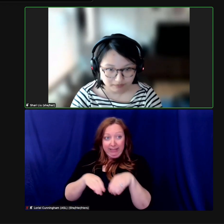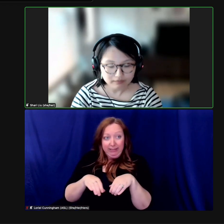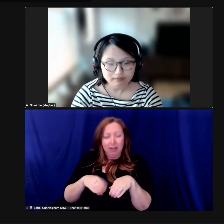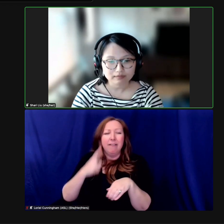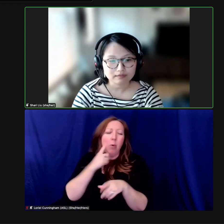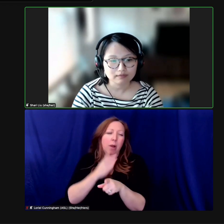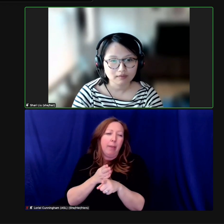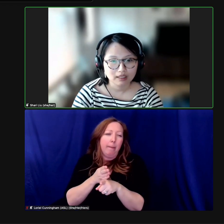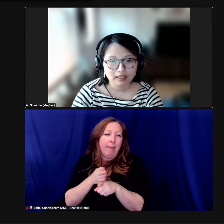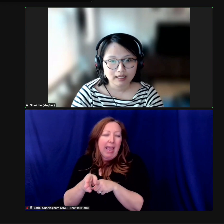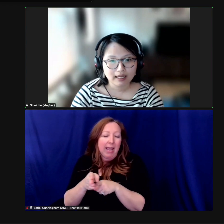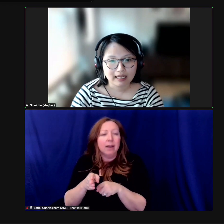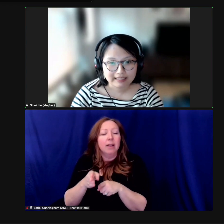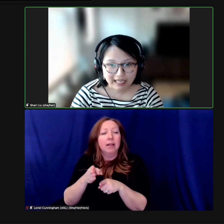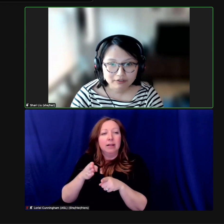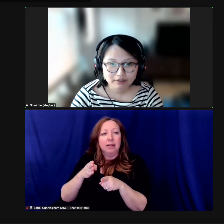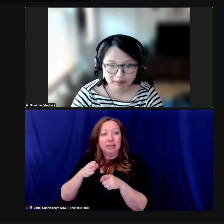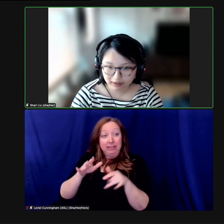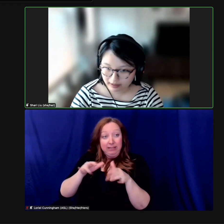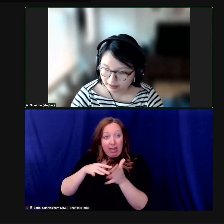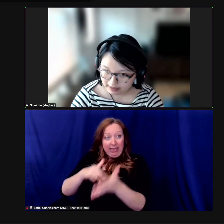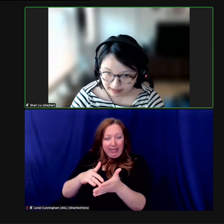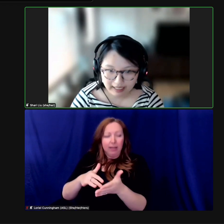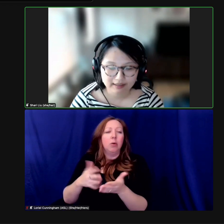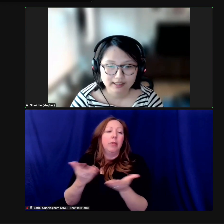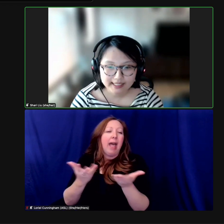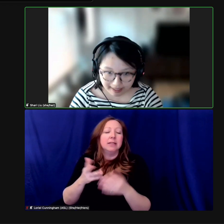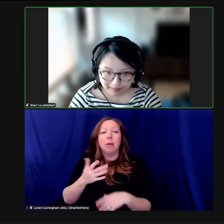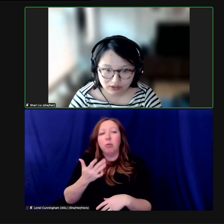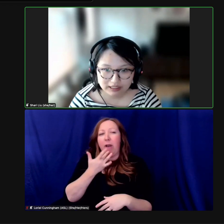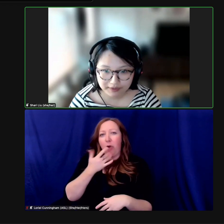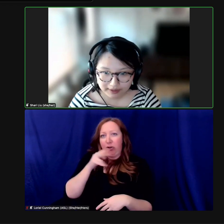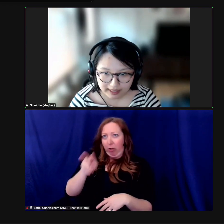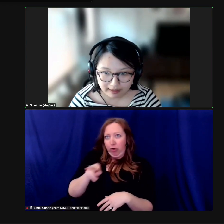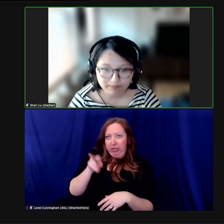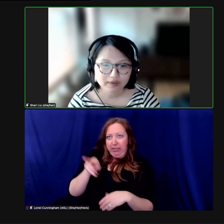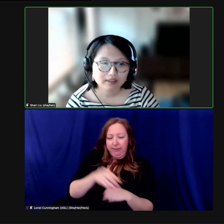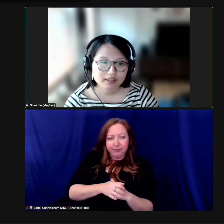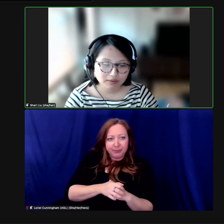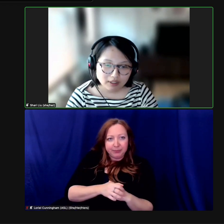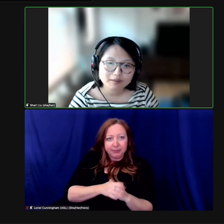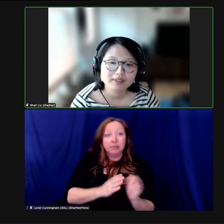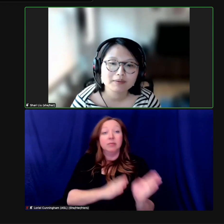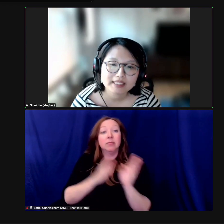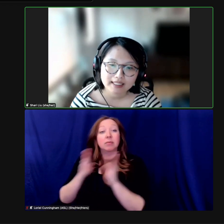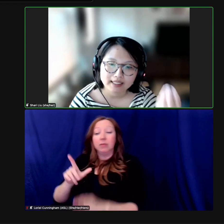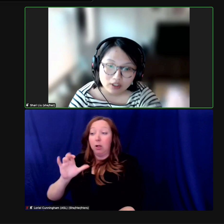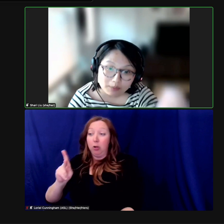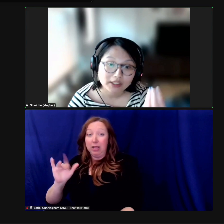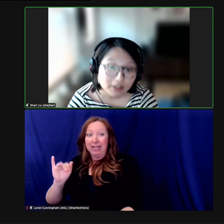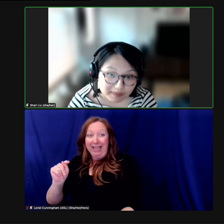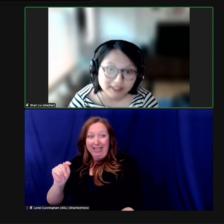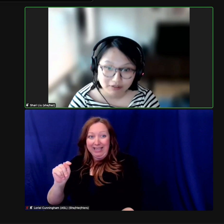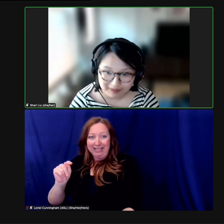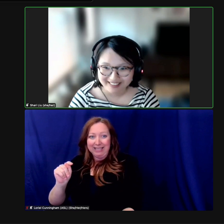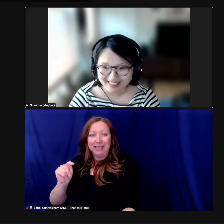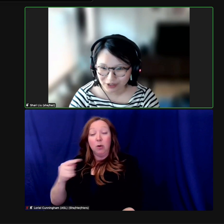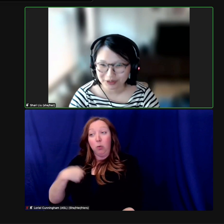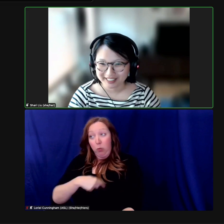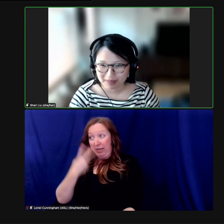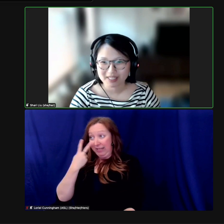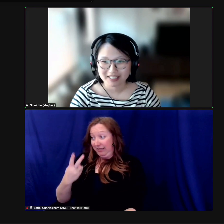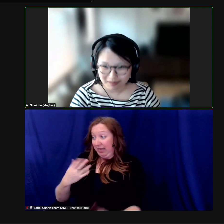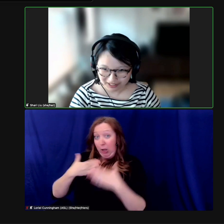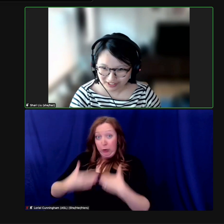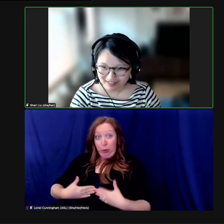looking. And now the same metrics for Lookit. So notably, we see that human-human agreement is